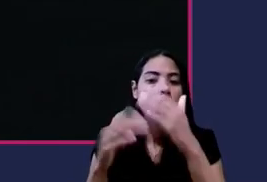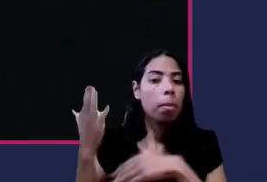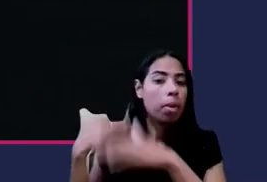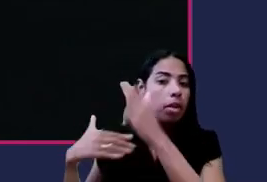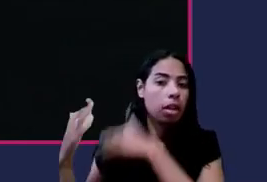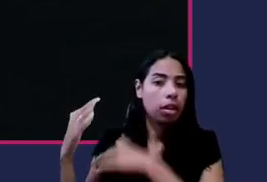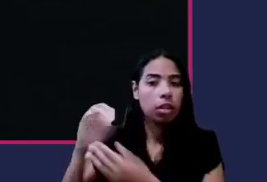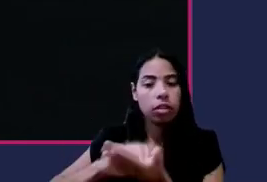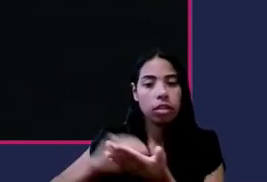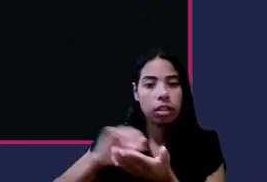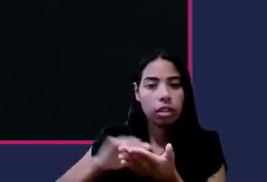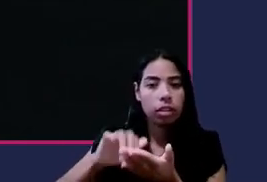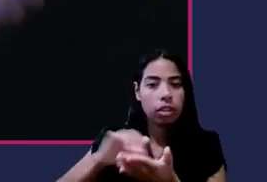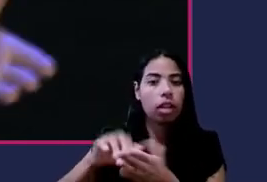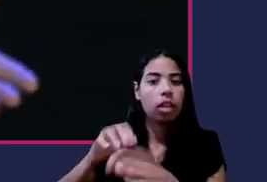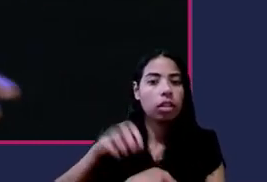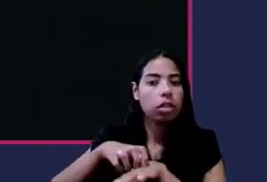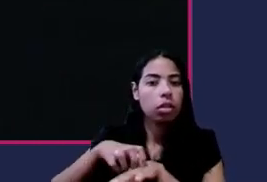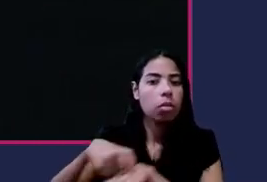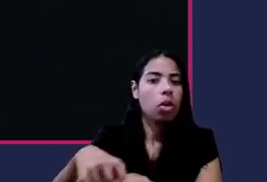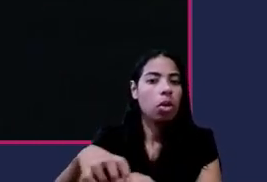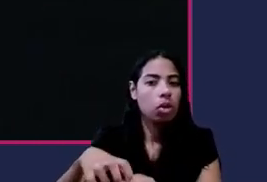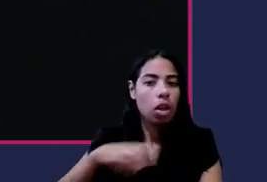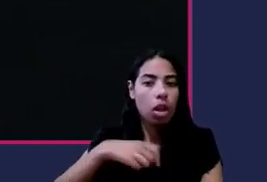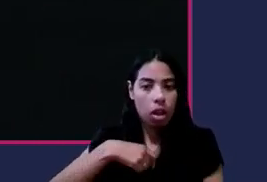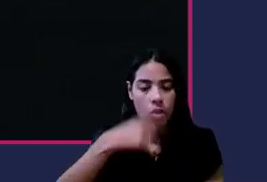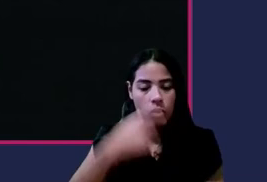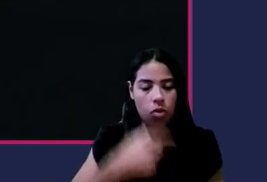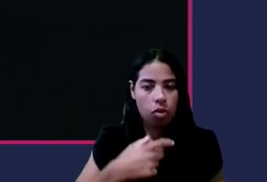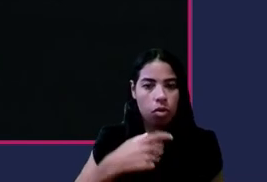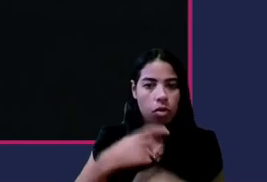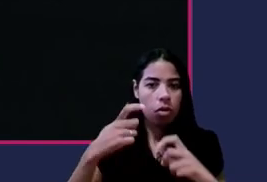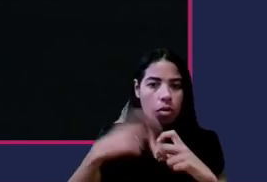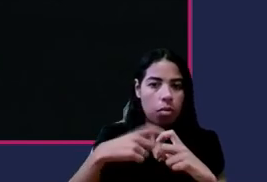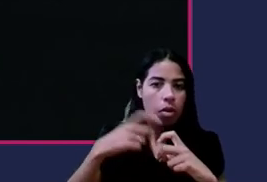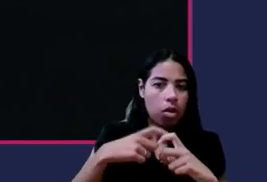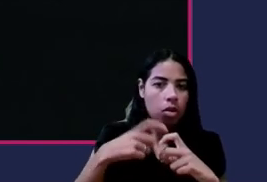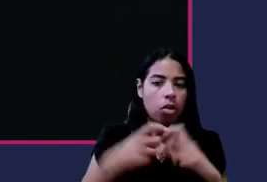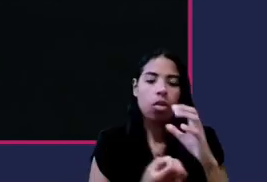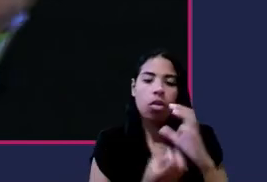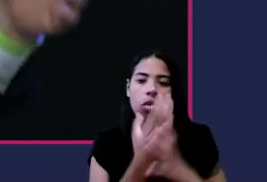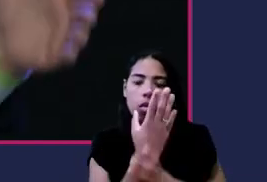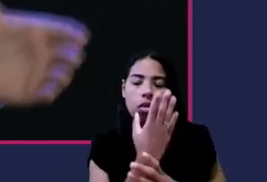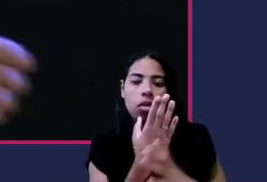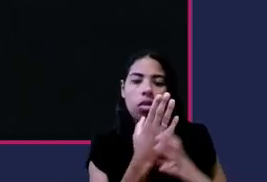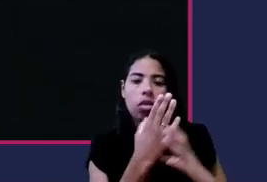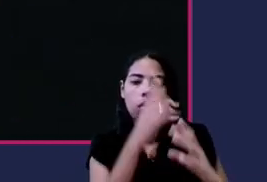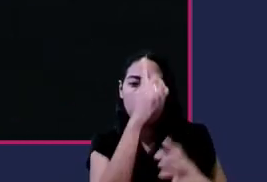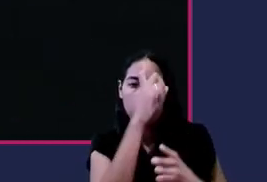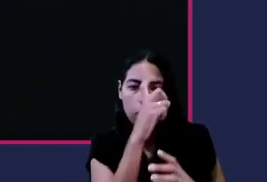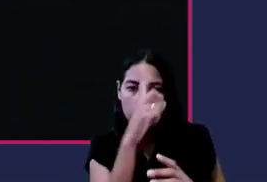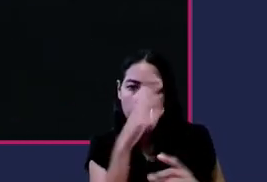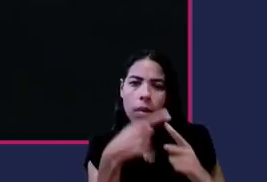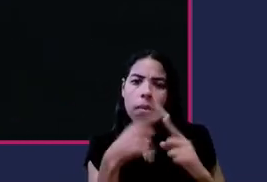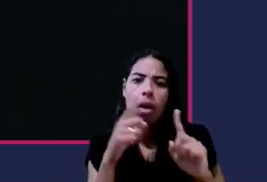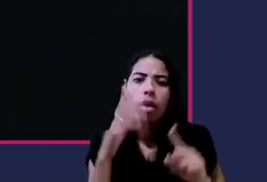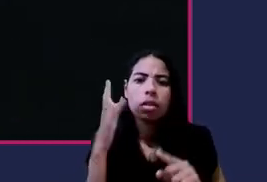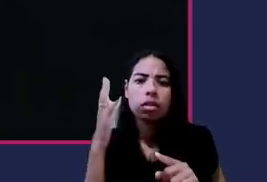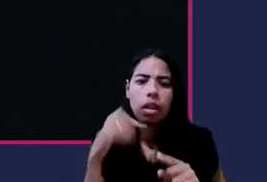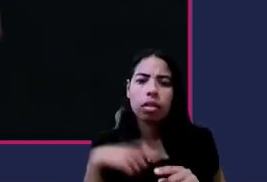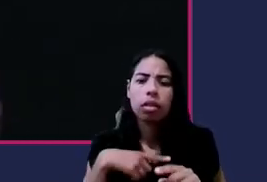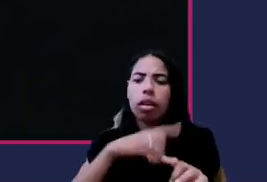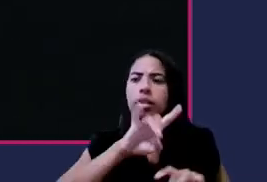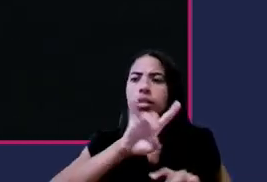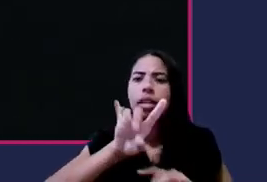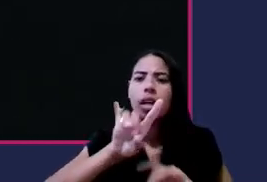wisdom, things that you have, Tony has. I am a doctor. I am the founder of the Federation of Hospitals